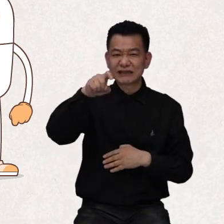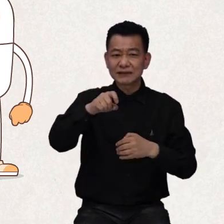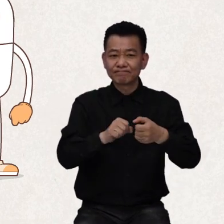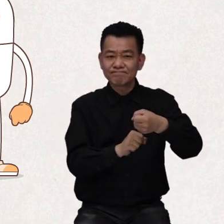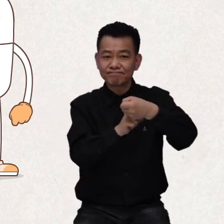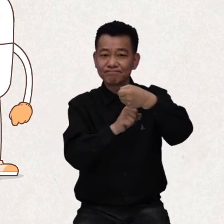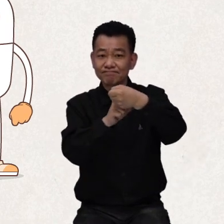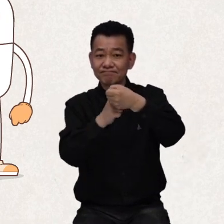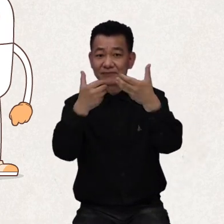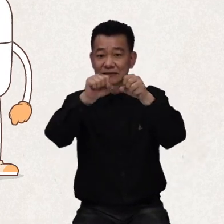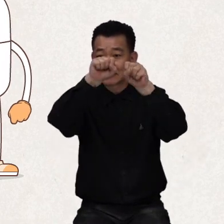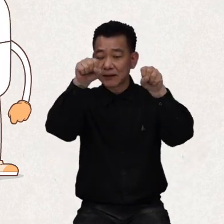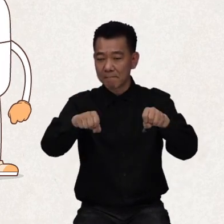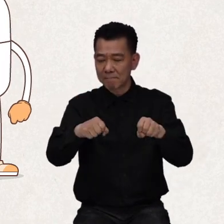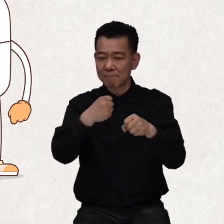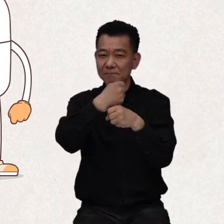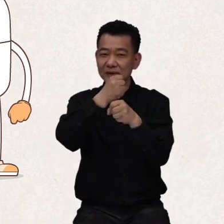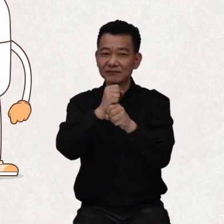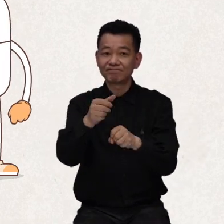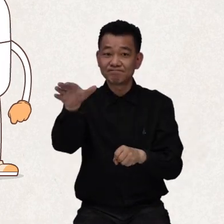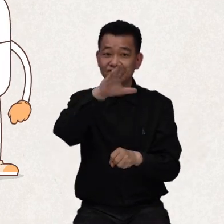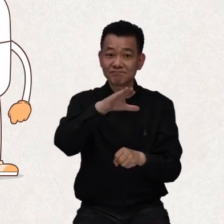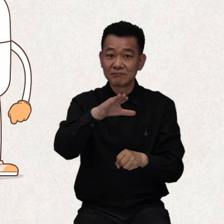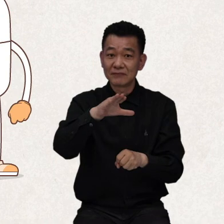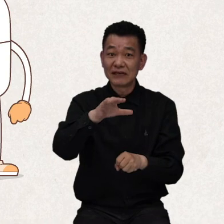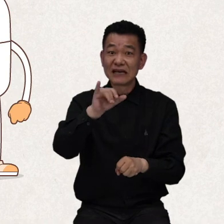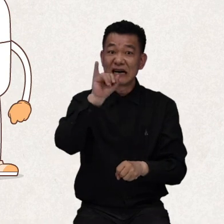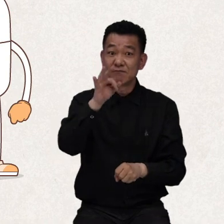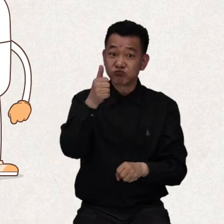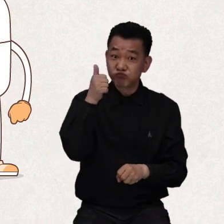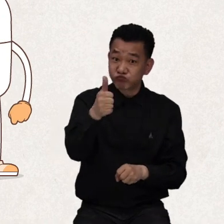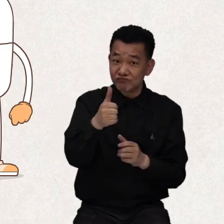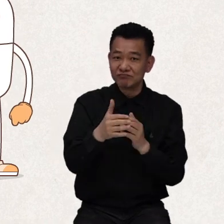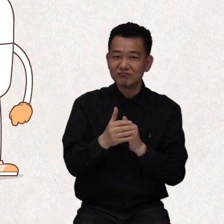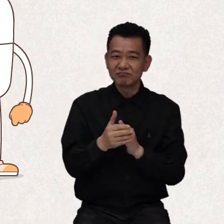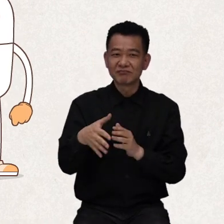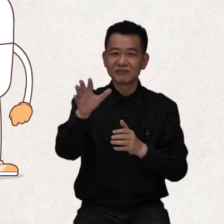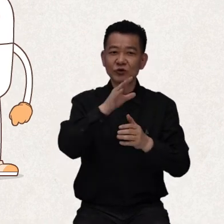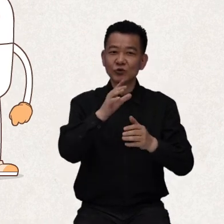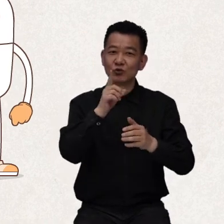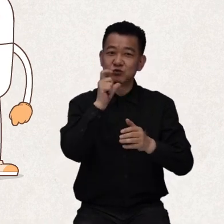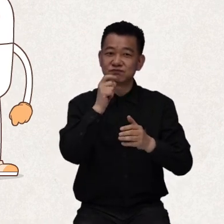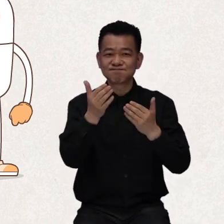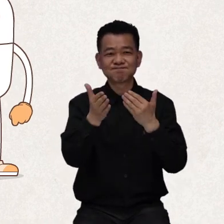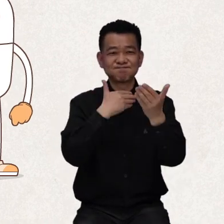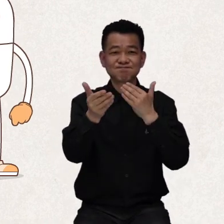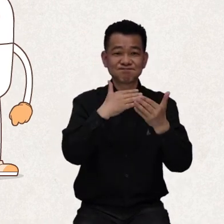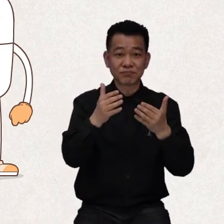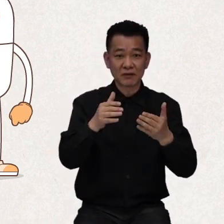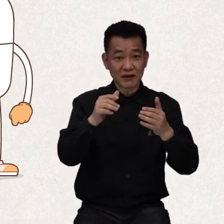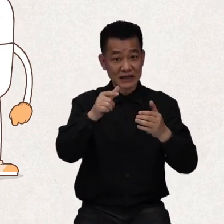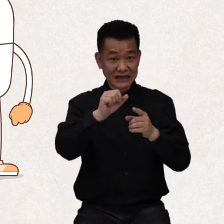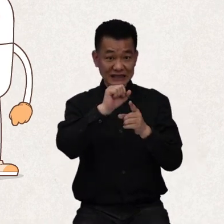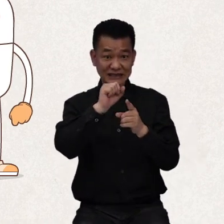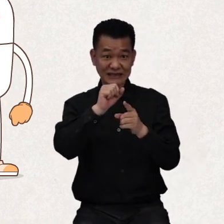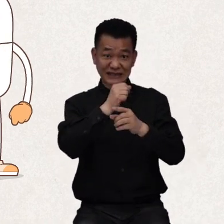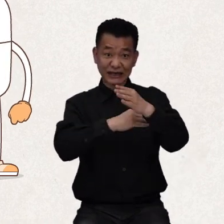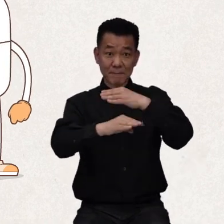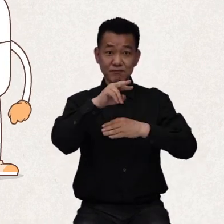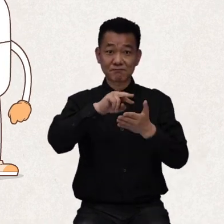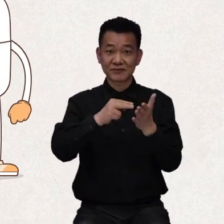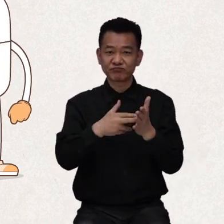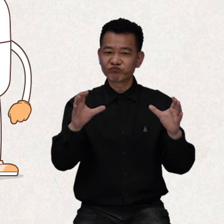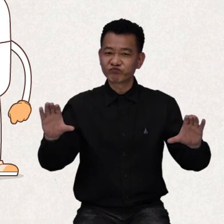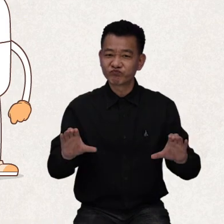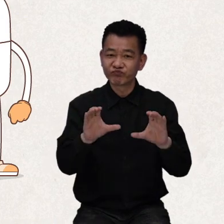disabilities get support they need, and if system is well prepared as well, they will live a more proactive and independent life from